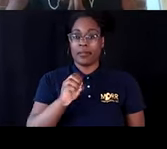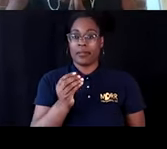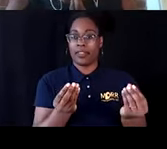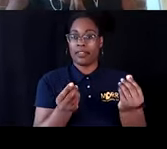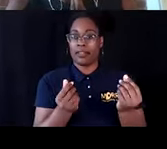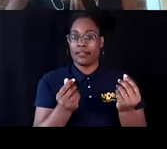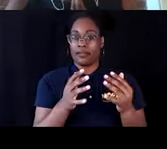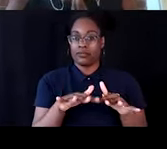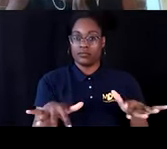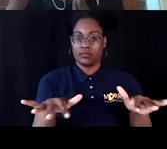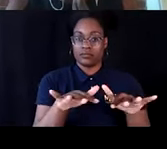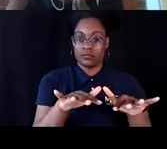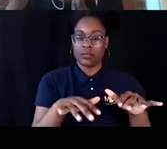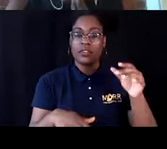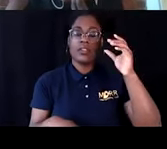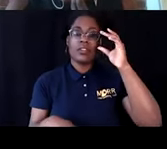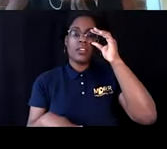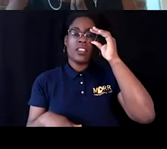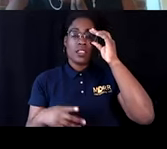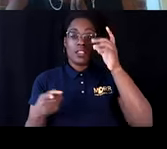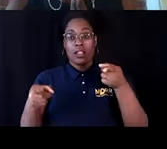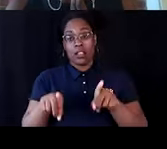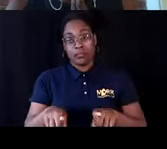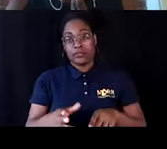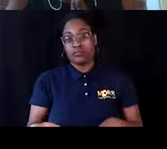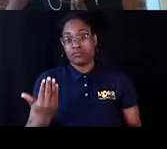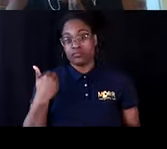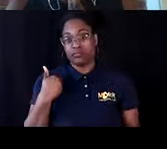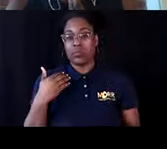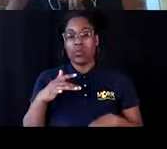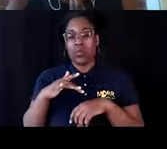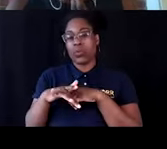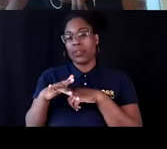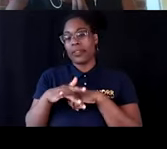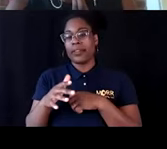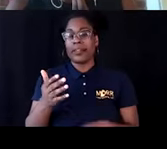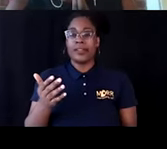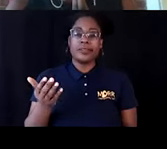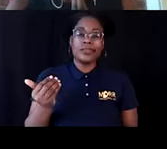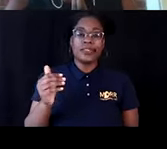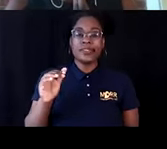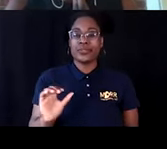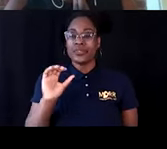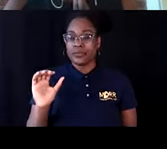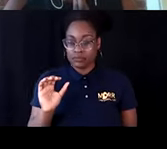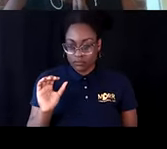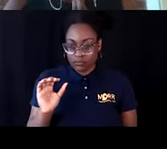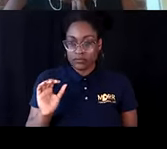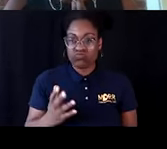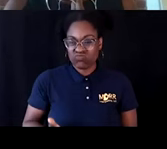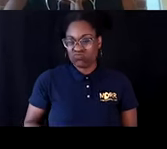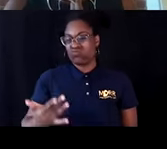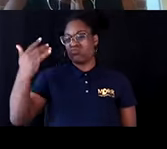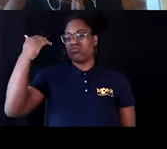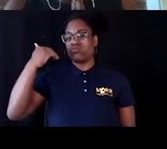dialects of Lenape happened around the early 1500s, actually. Some of the